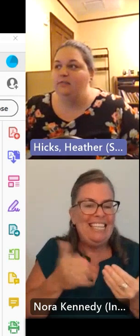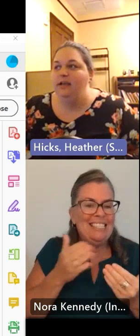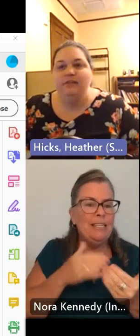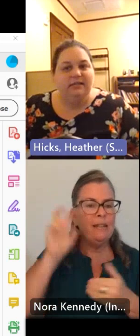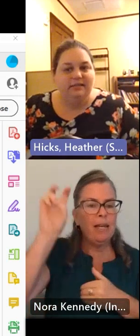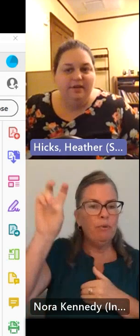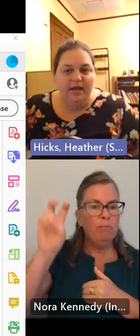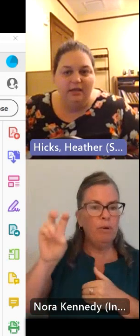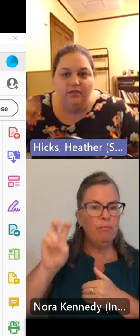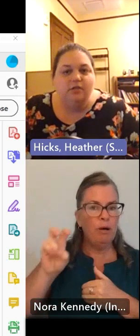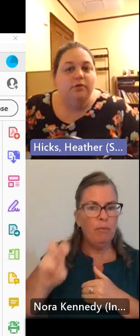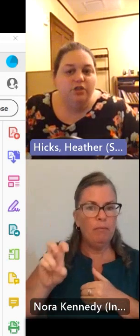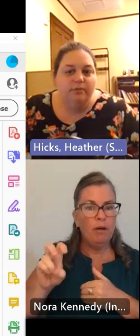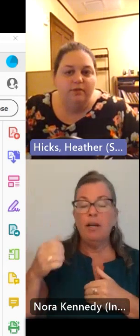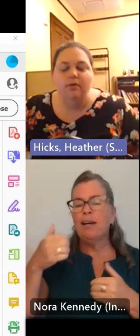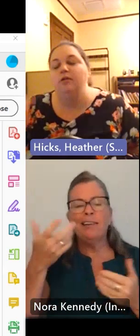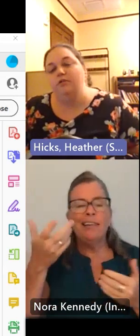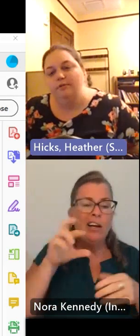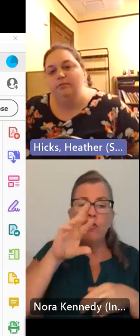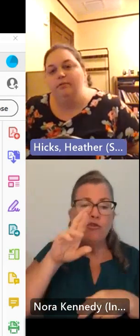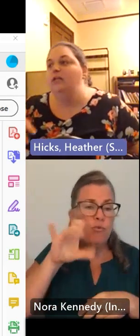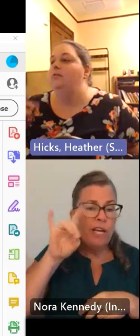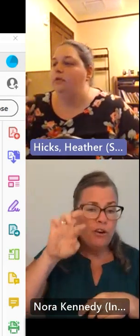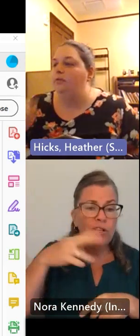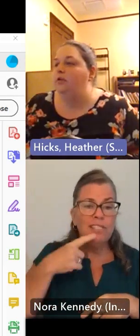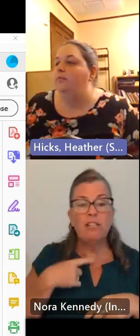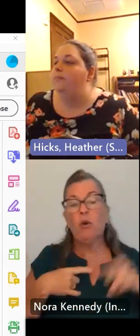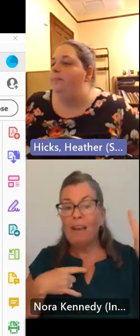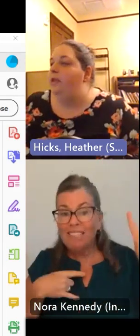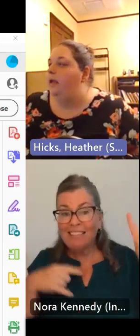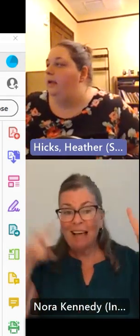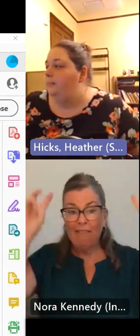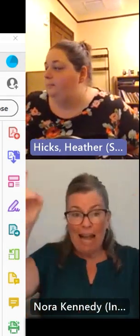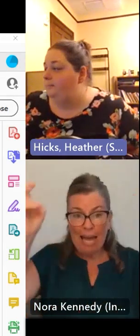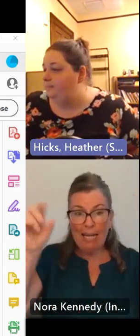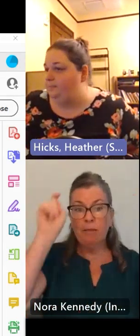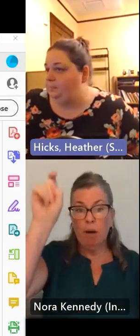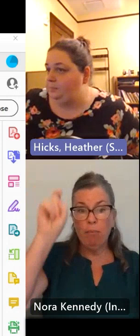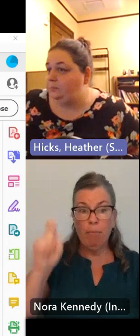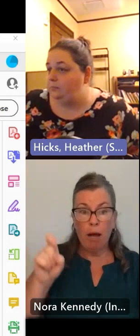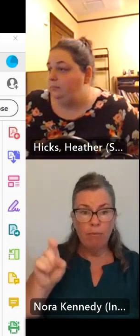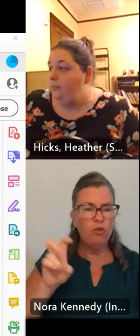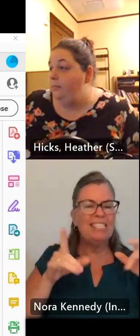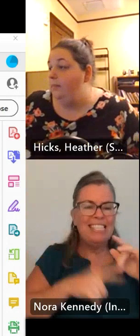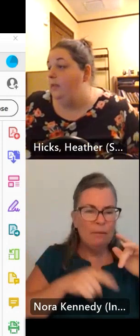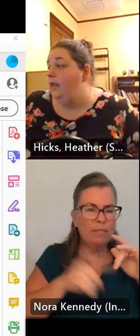does. It says, we have these 7 headings. Do you want to jump to one, or do you want to read? What do you want to do?